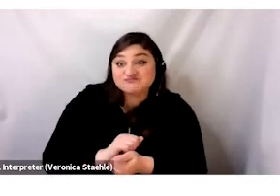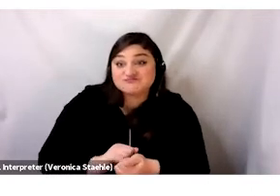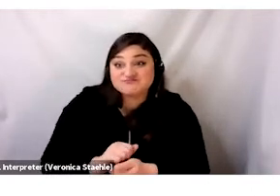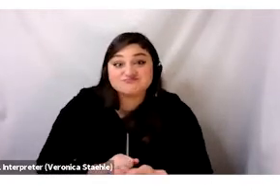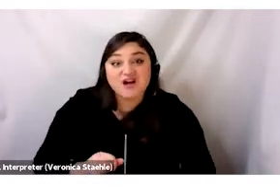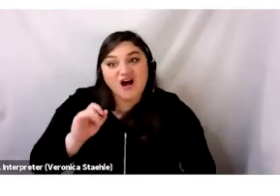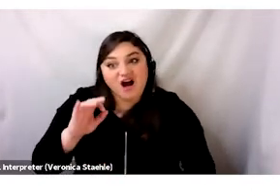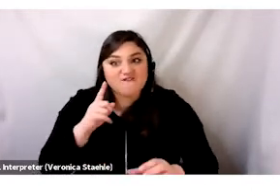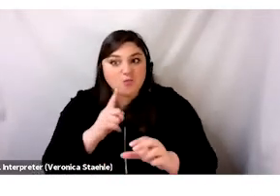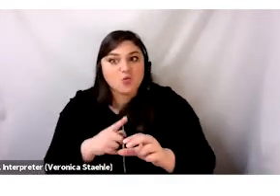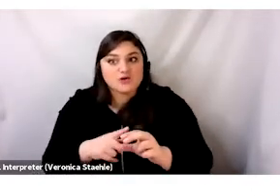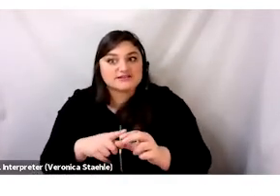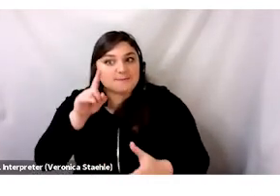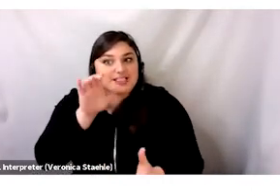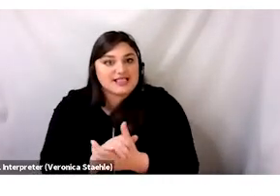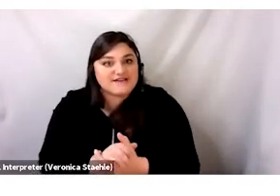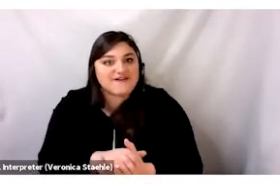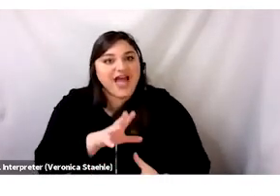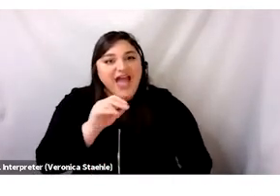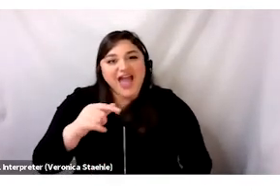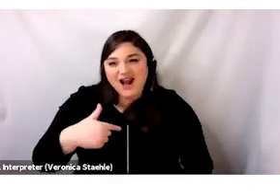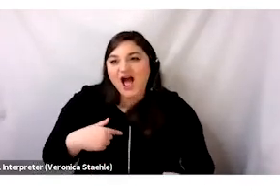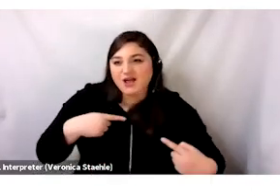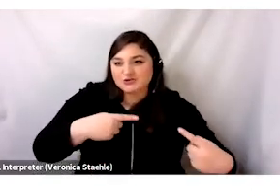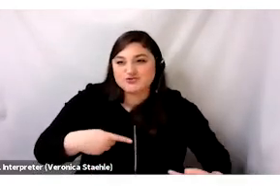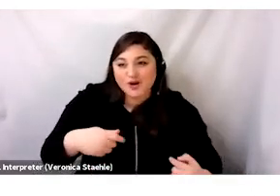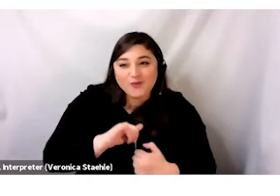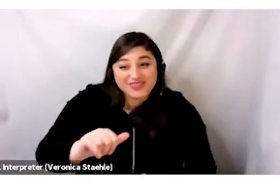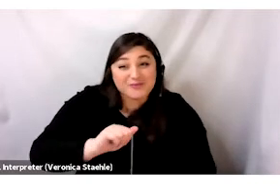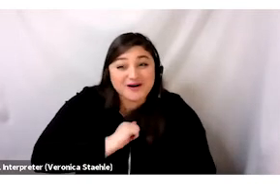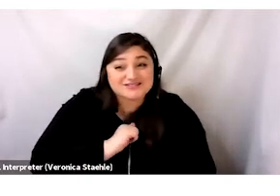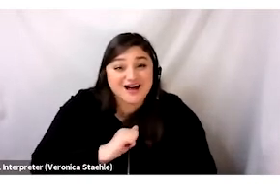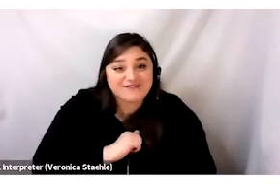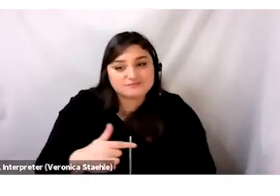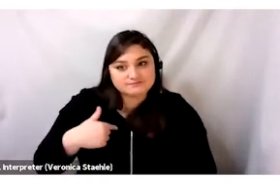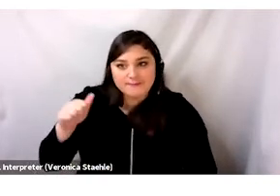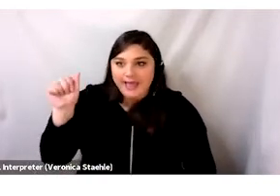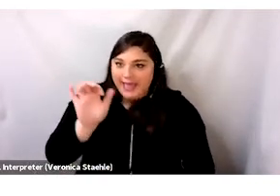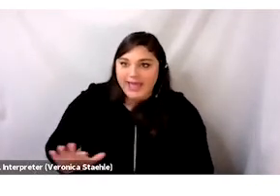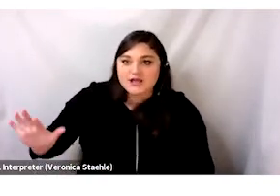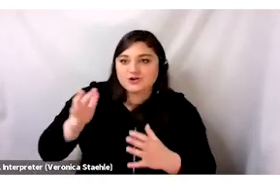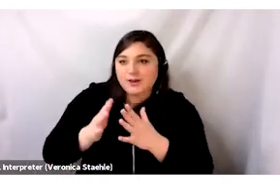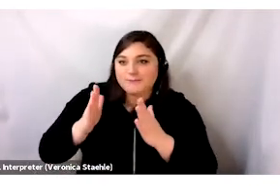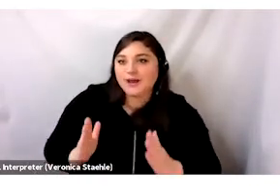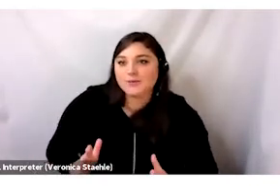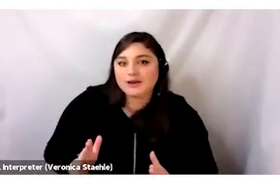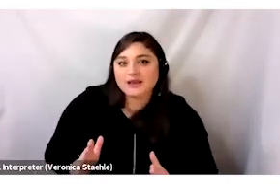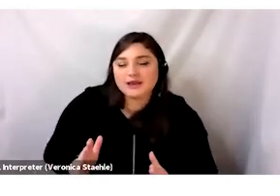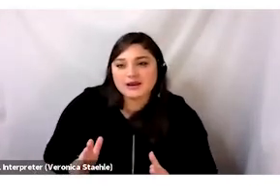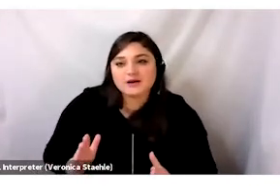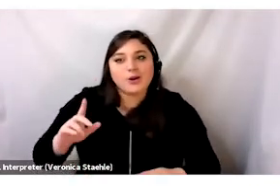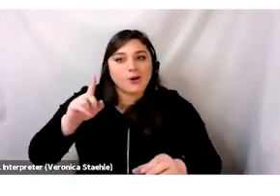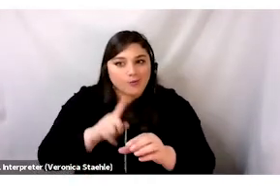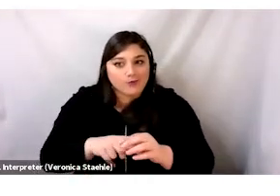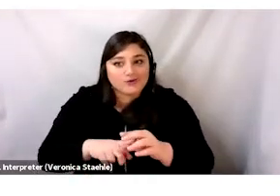the whitewashing of Buddhist philosophies. And this is something I've definitely struggled with as an